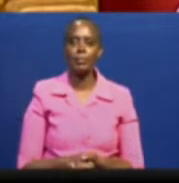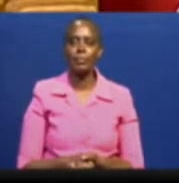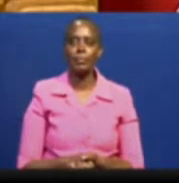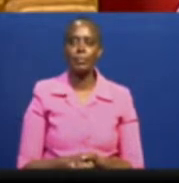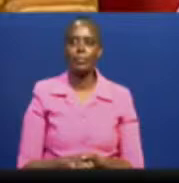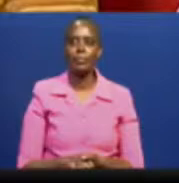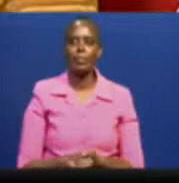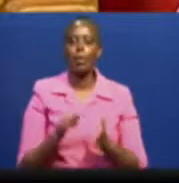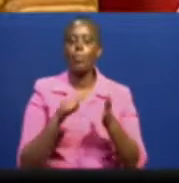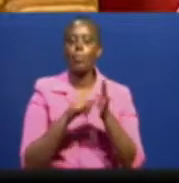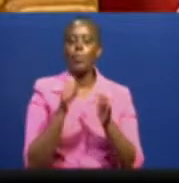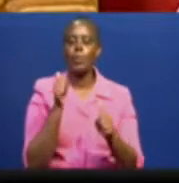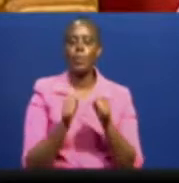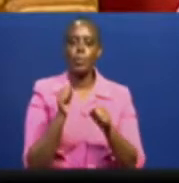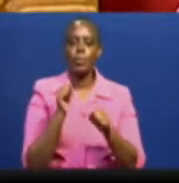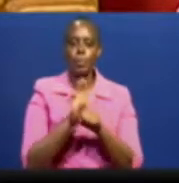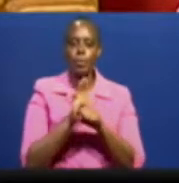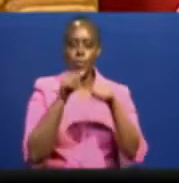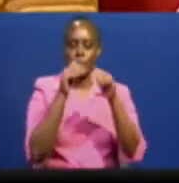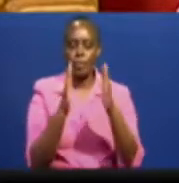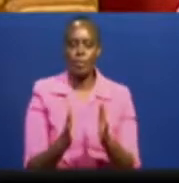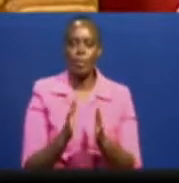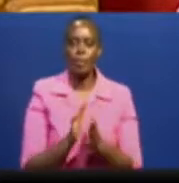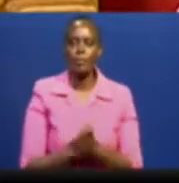What's your point of order, minority leader?